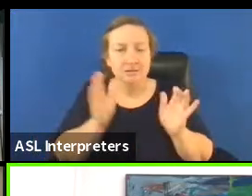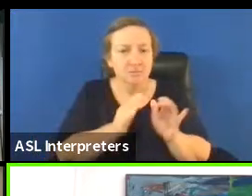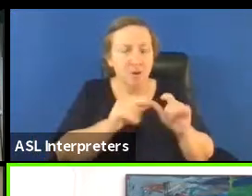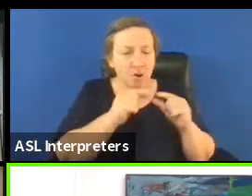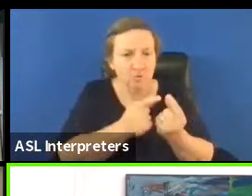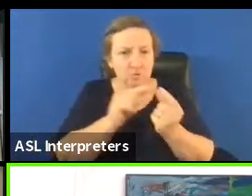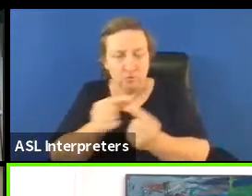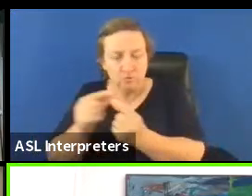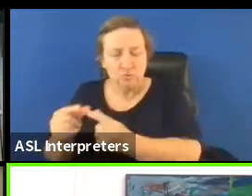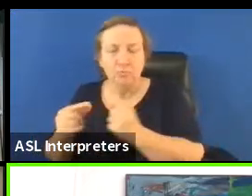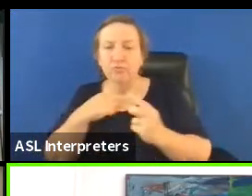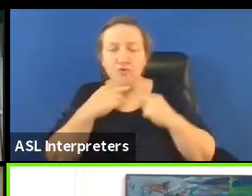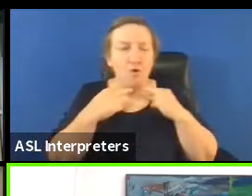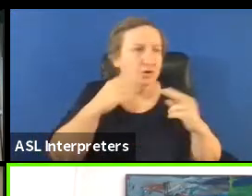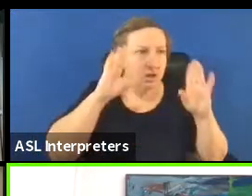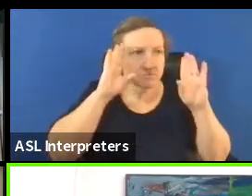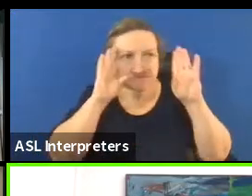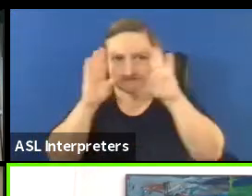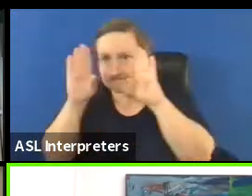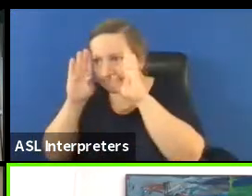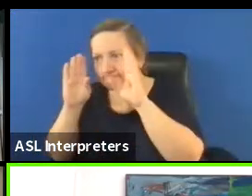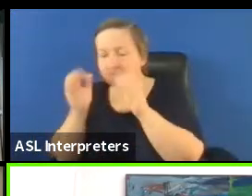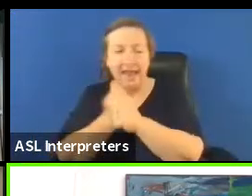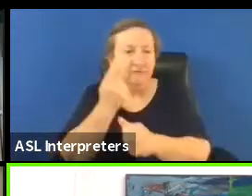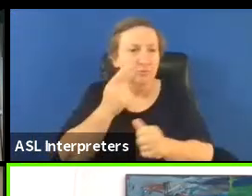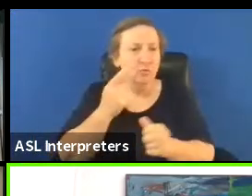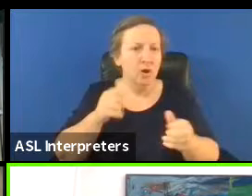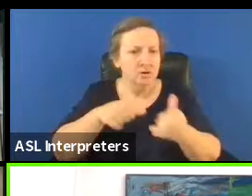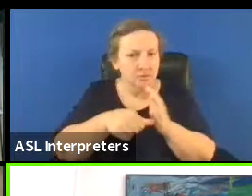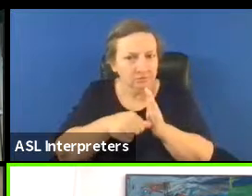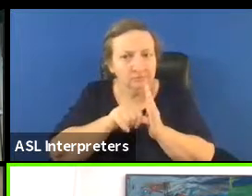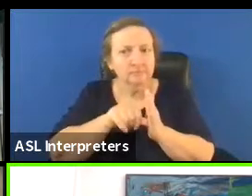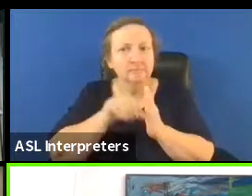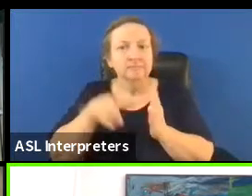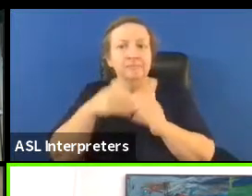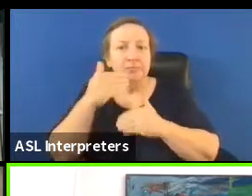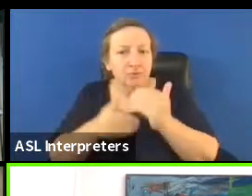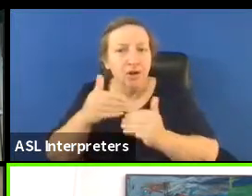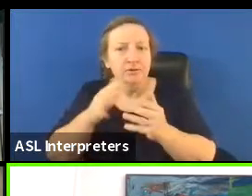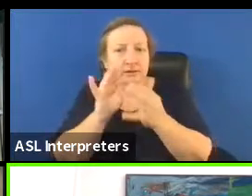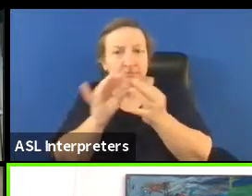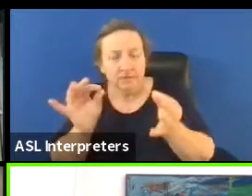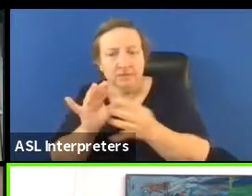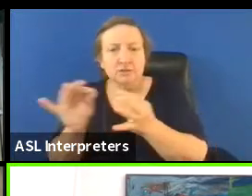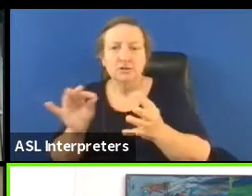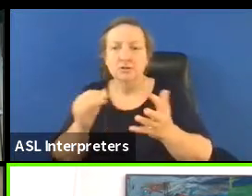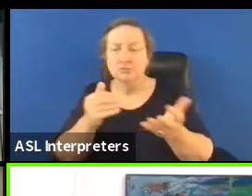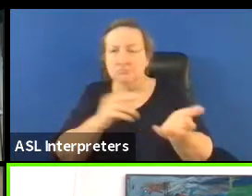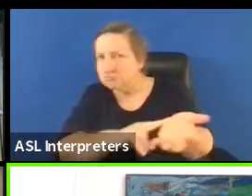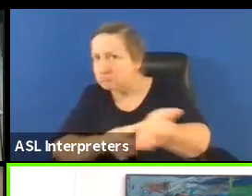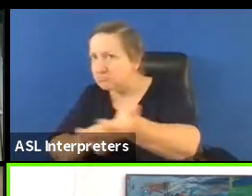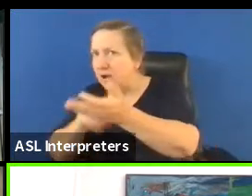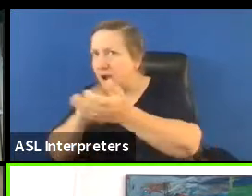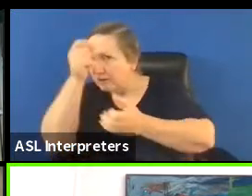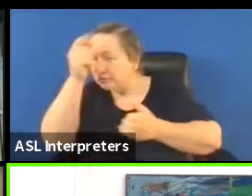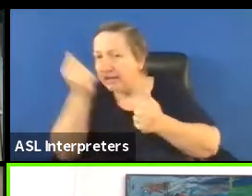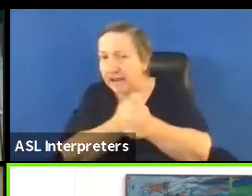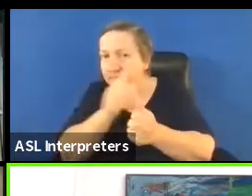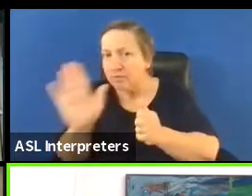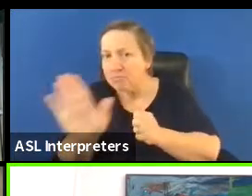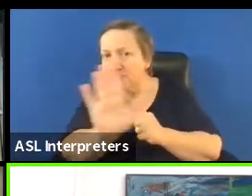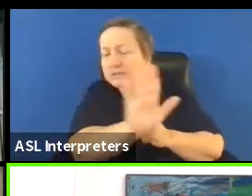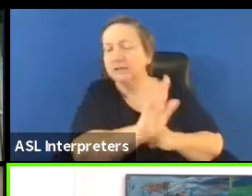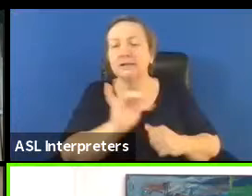and collective voices are heard, and reinforcing the process and the messages and getting a pulse check. So that's been